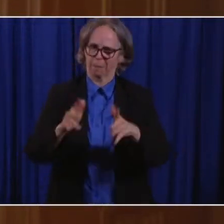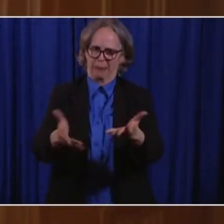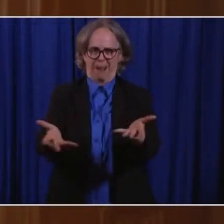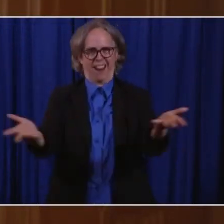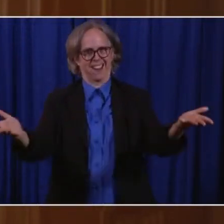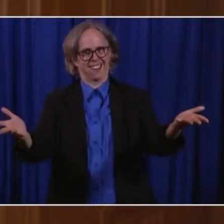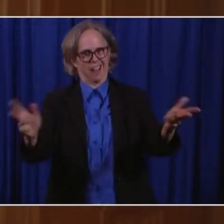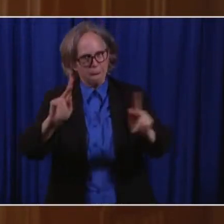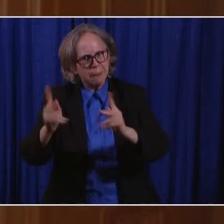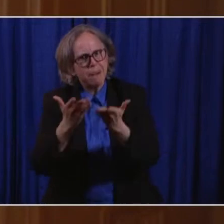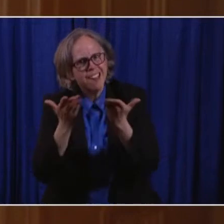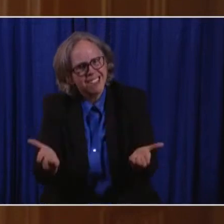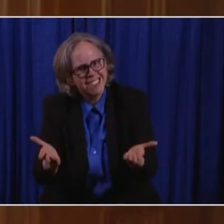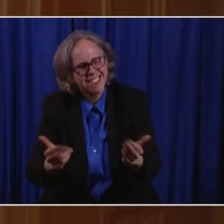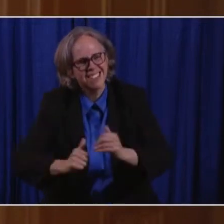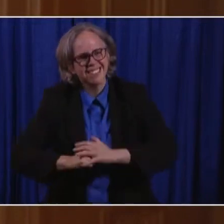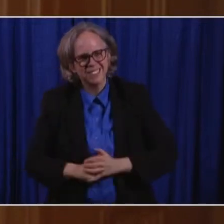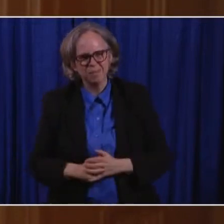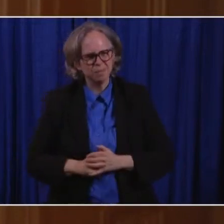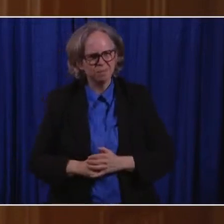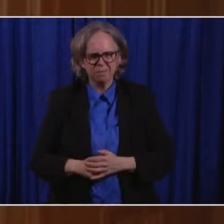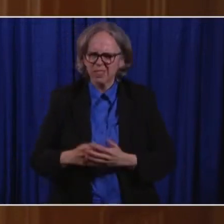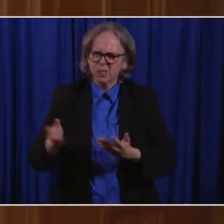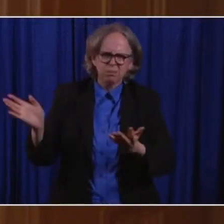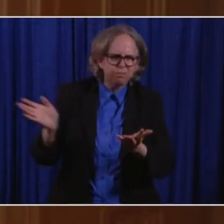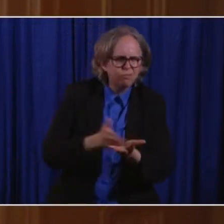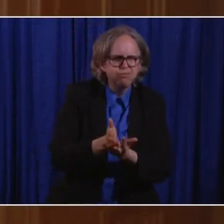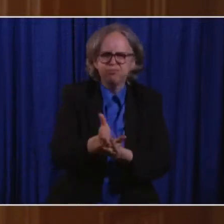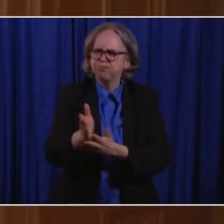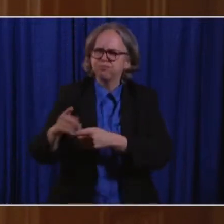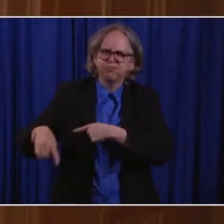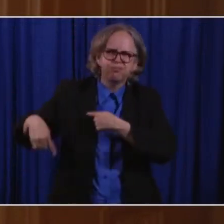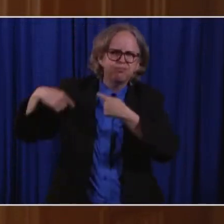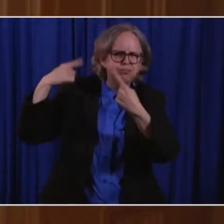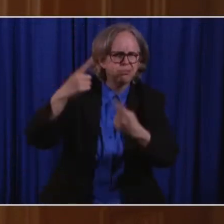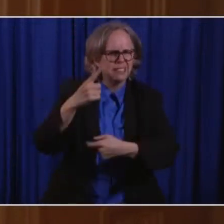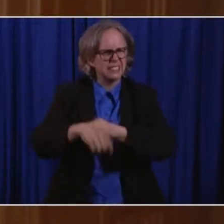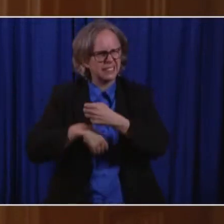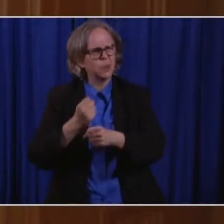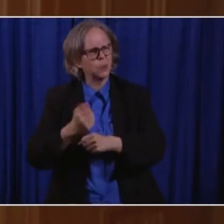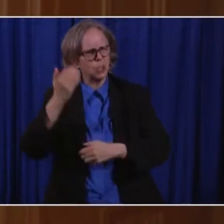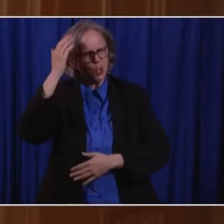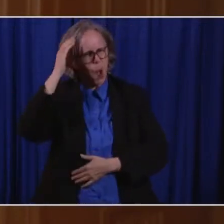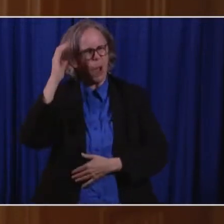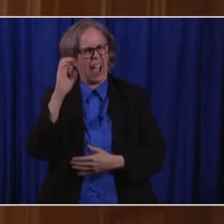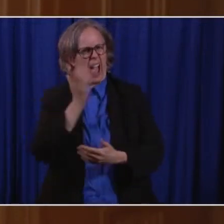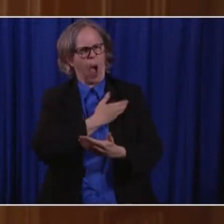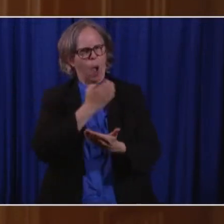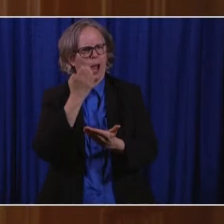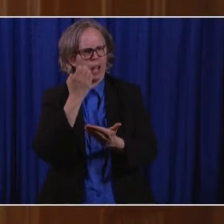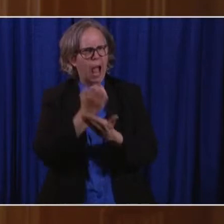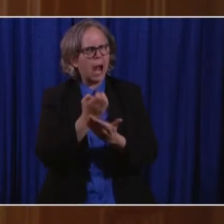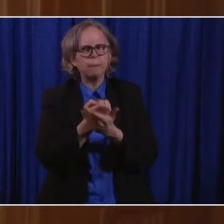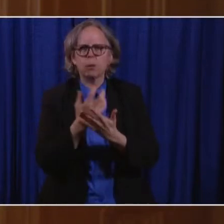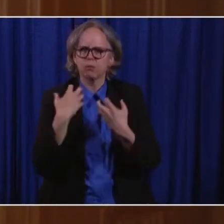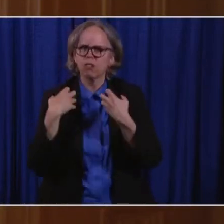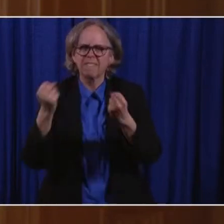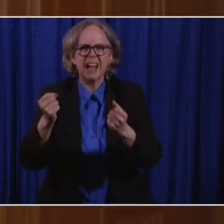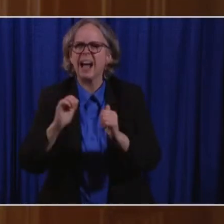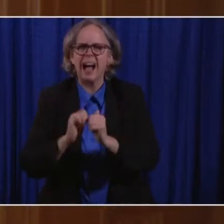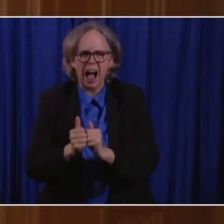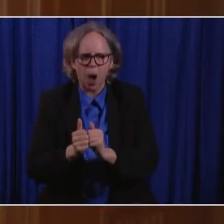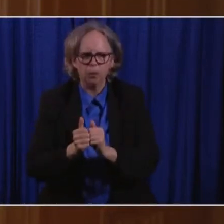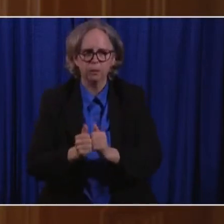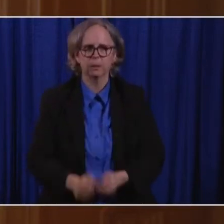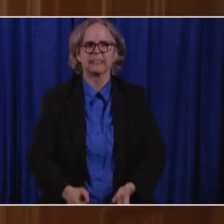this pandemic, I knew we would save our economy only by first saving lives, the most